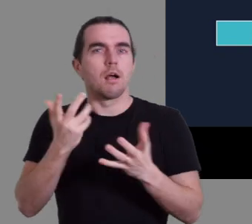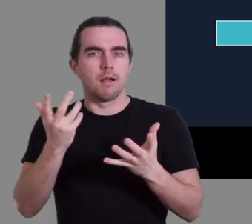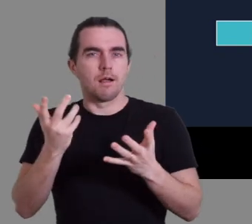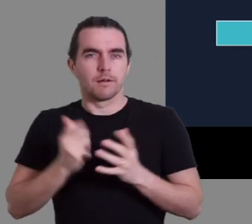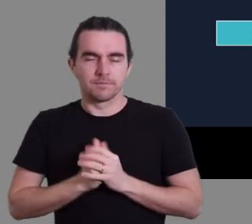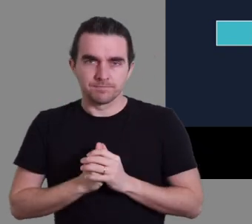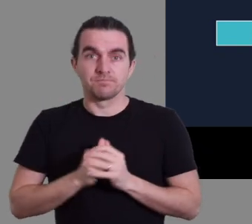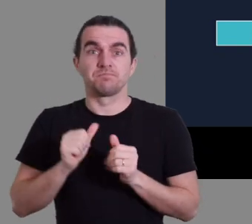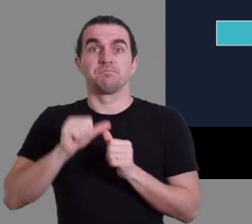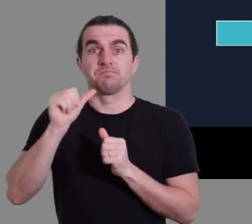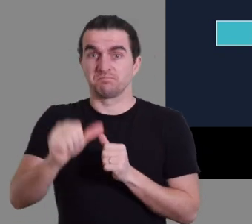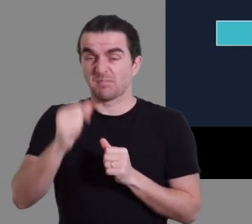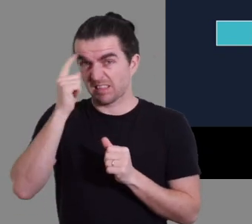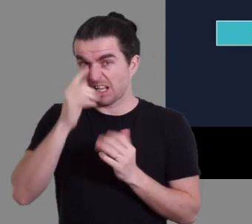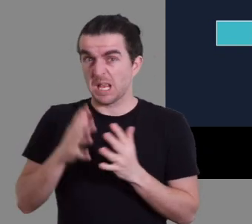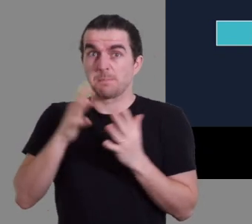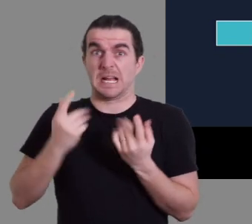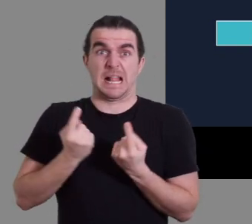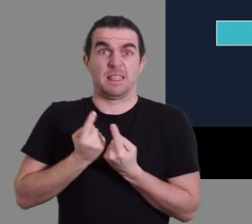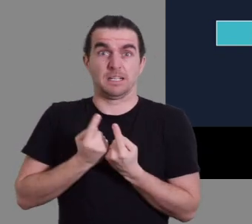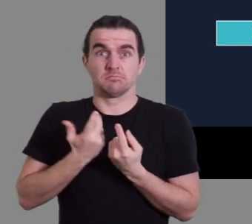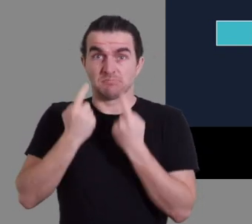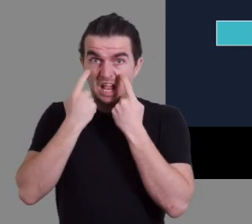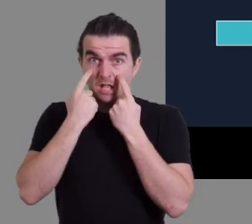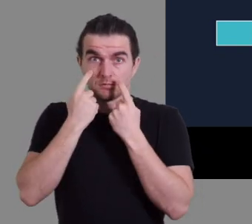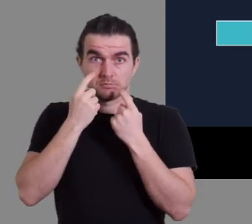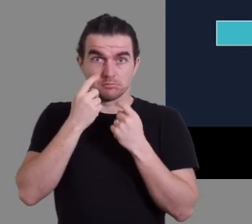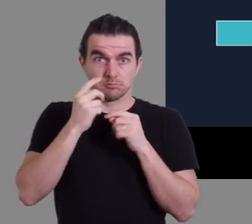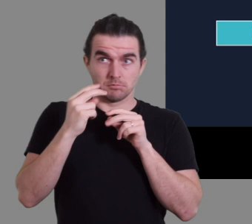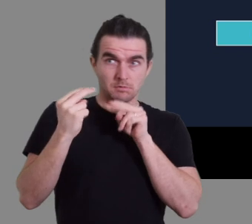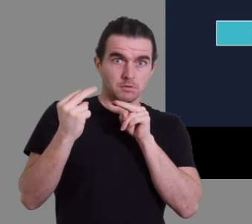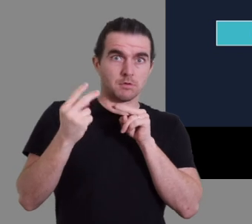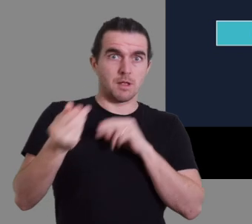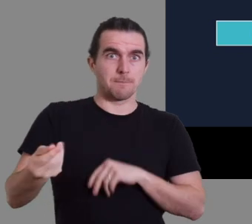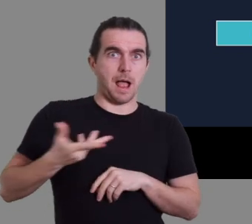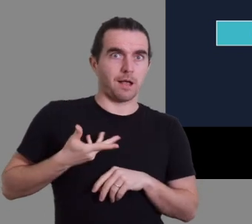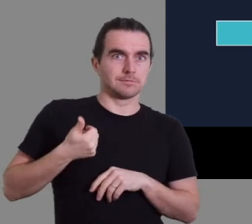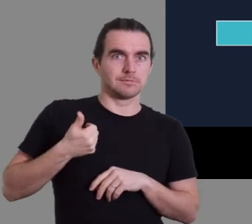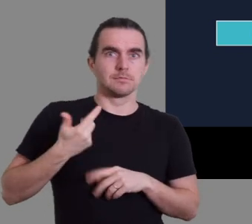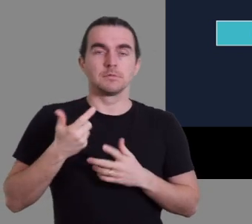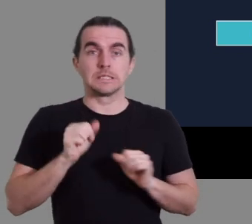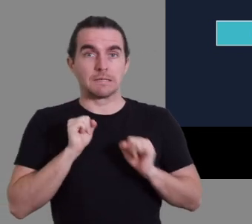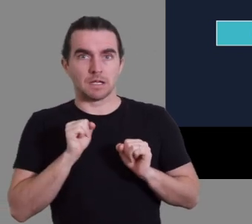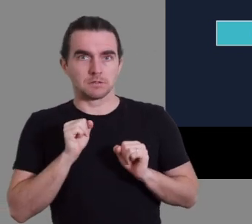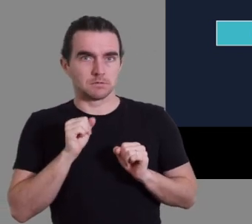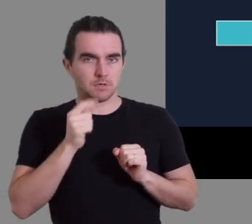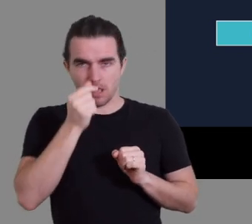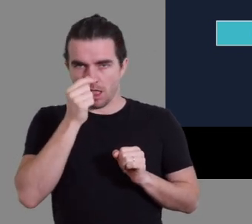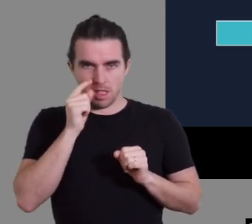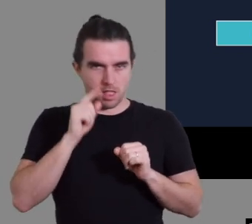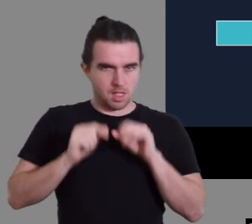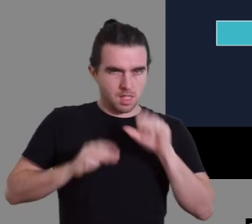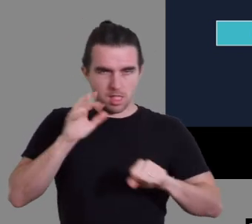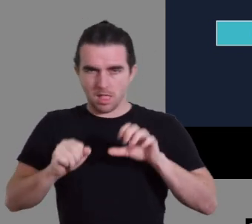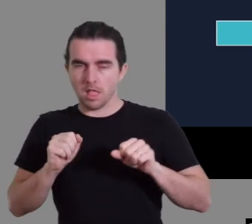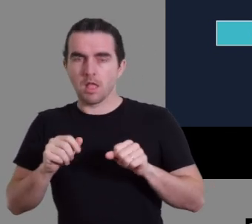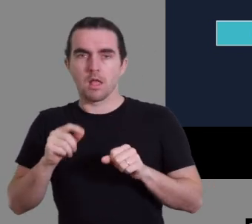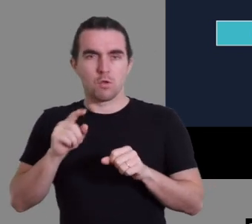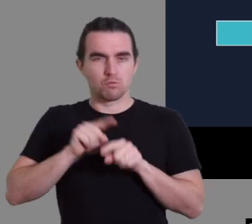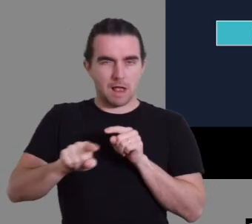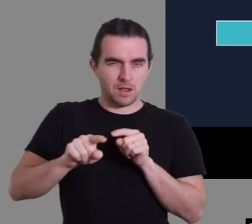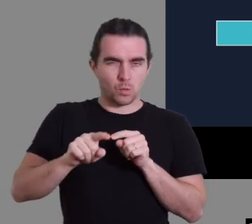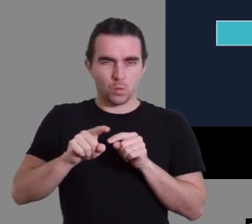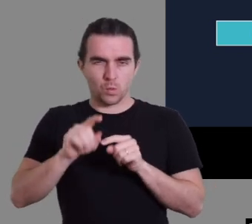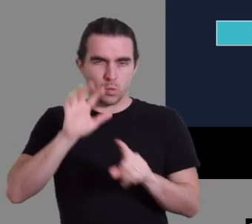you know, probably also the big thing then is eye contact with the passer, but also the defender can read these. So these are all the cues